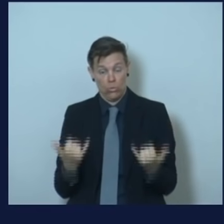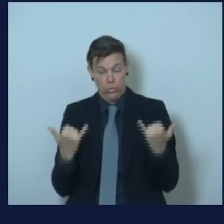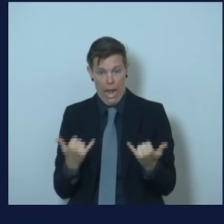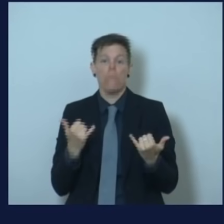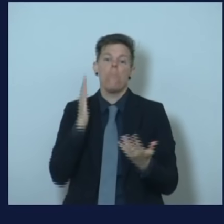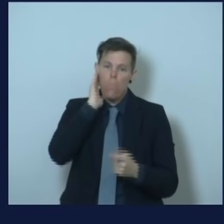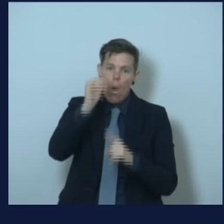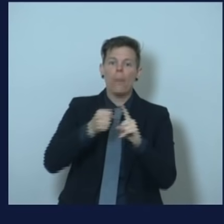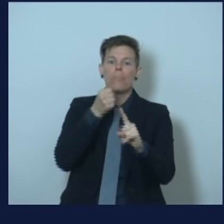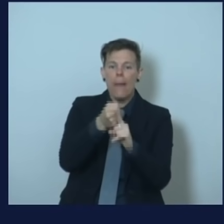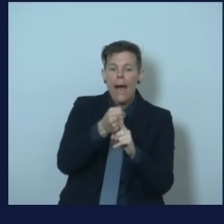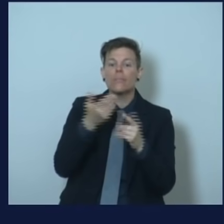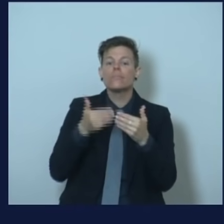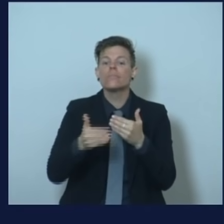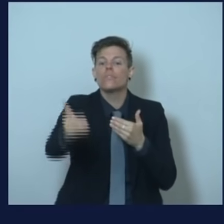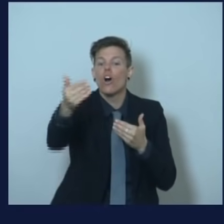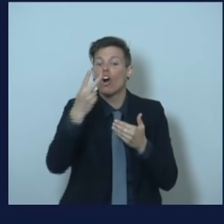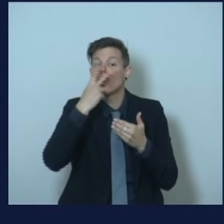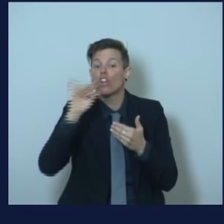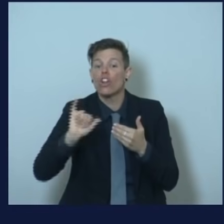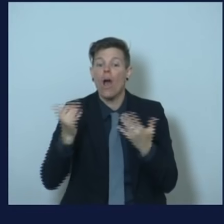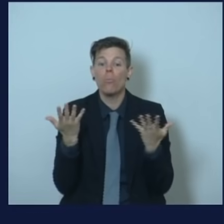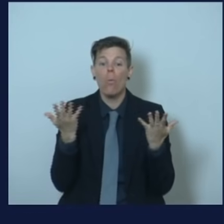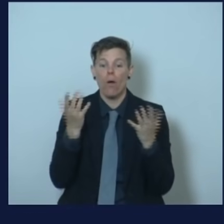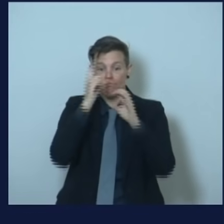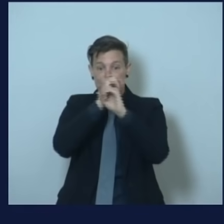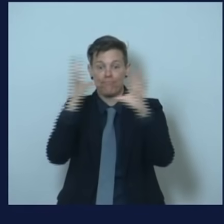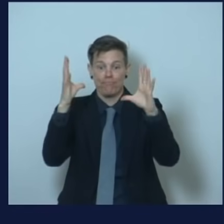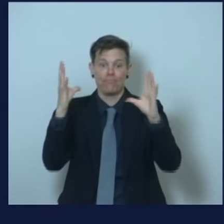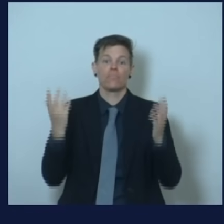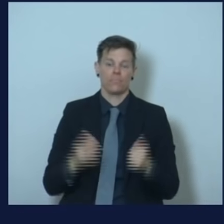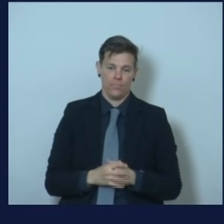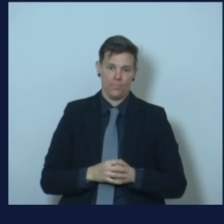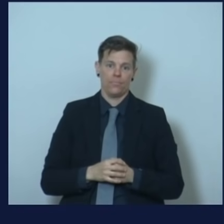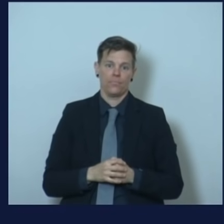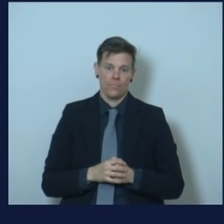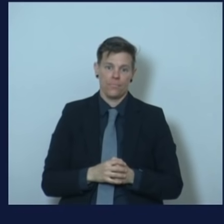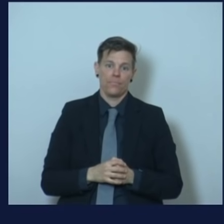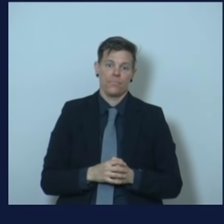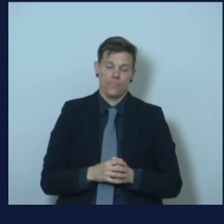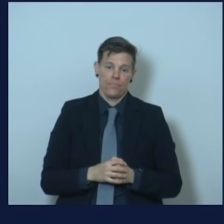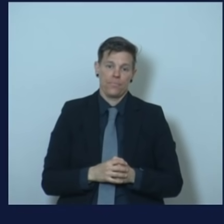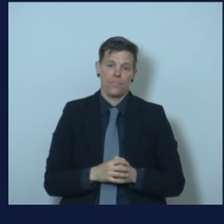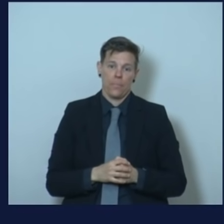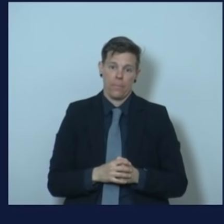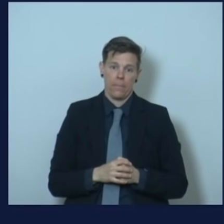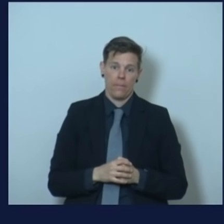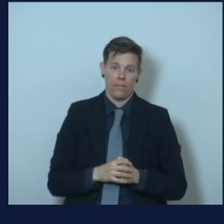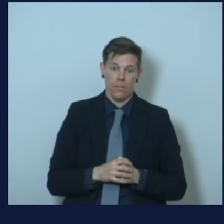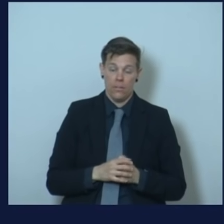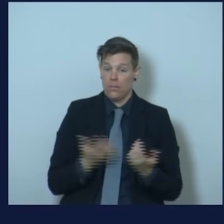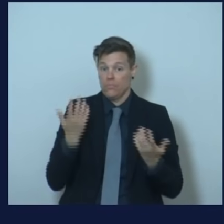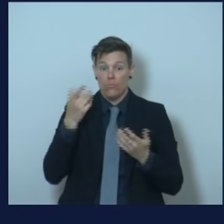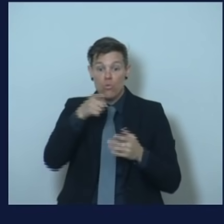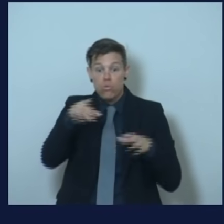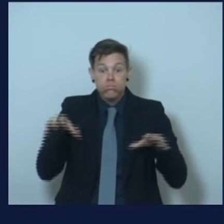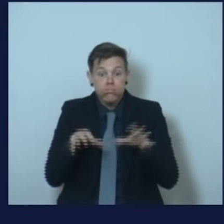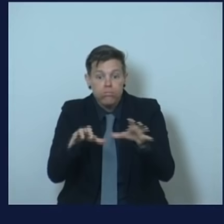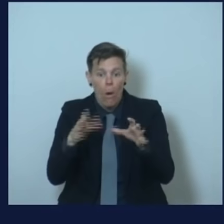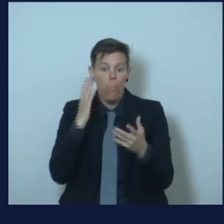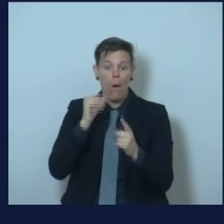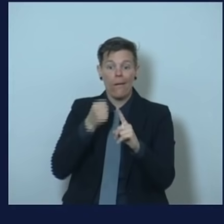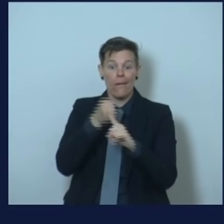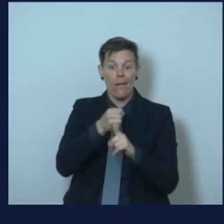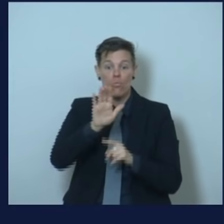day determine our course of action to safely and prudently reopen. And we're getting